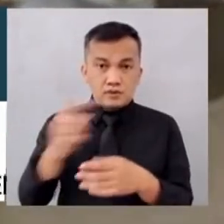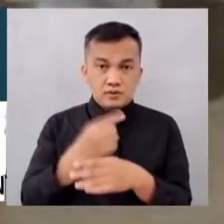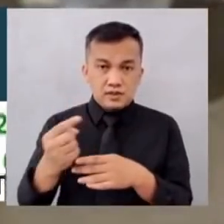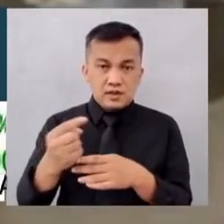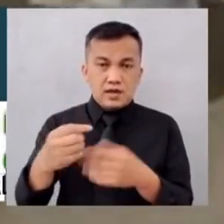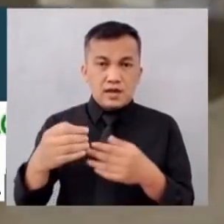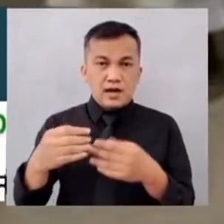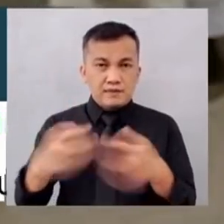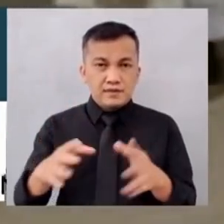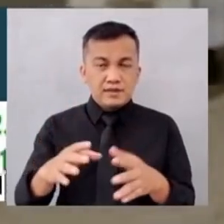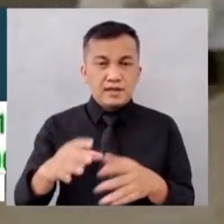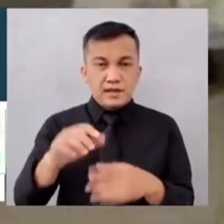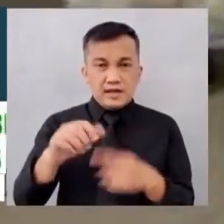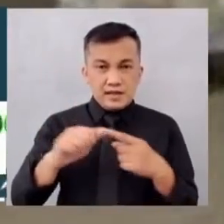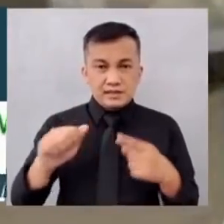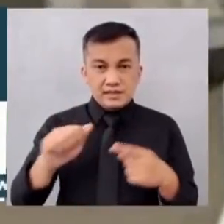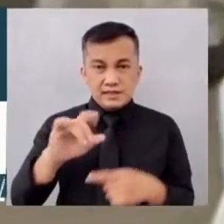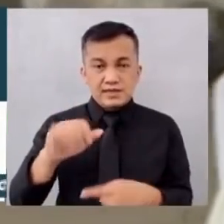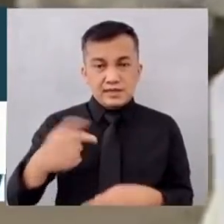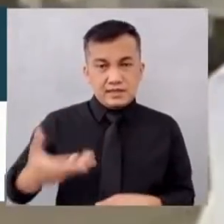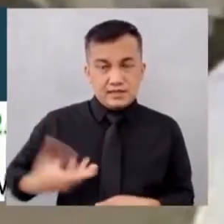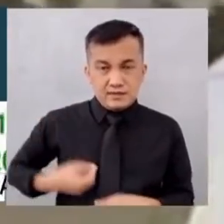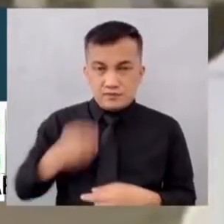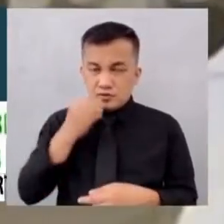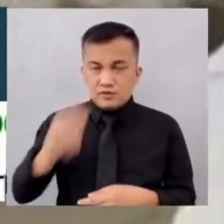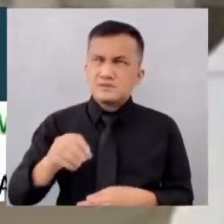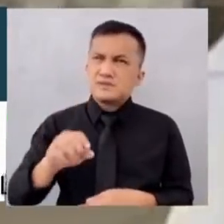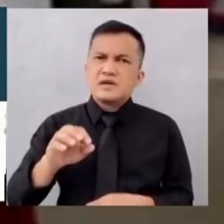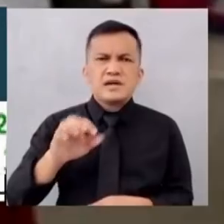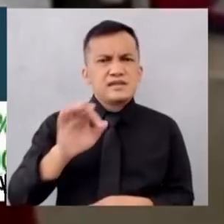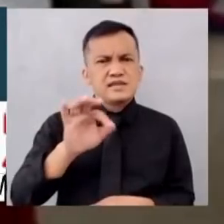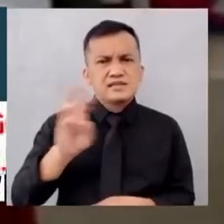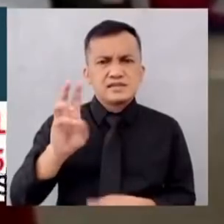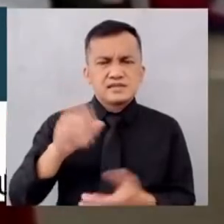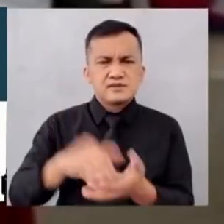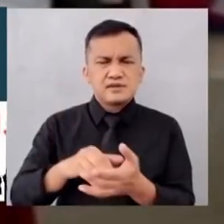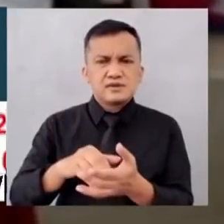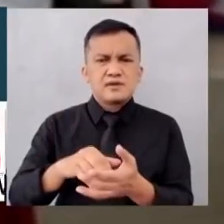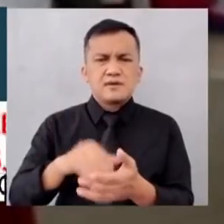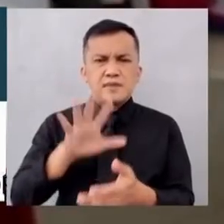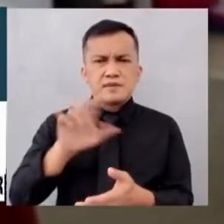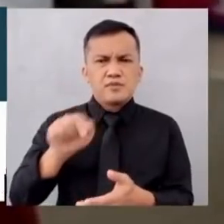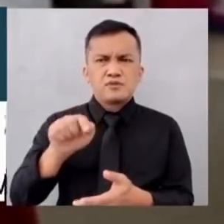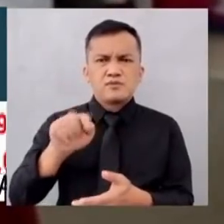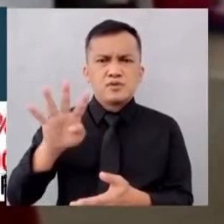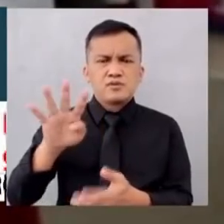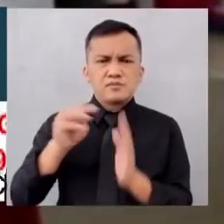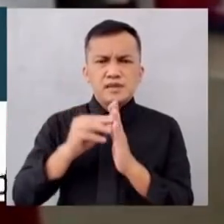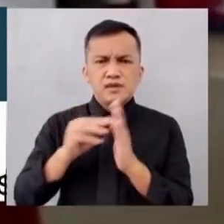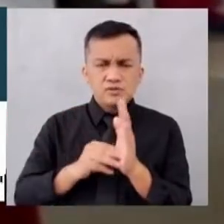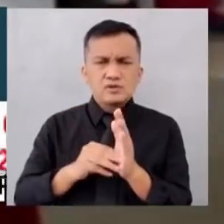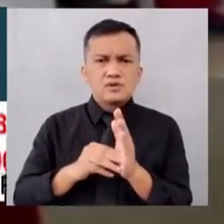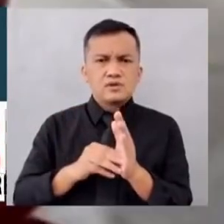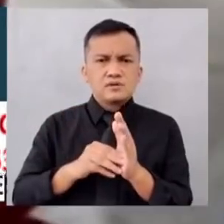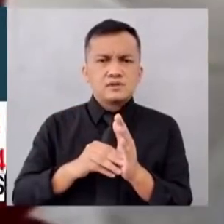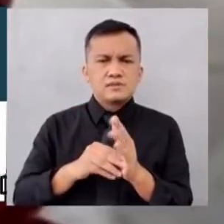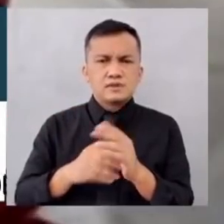the turnover of around 96 million pesos and $5.4 million in ill-gotten wealth.